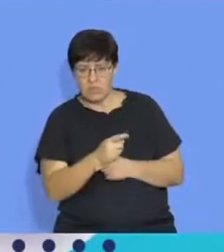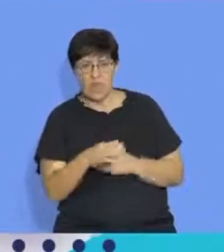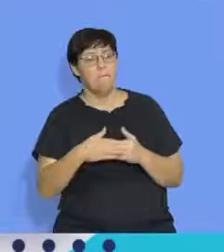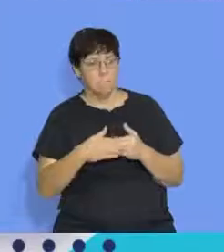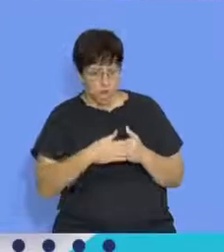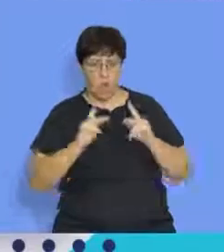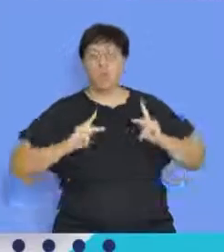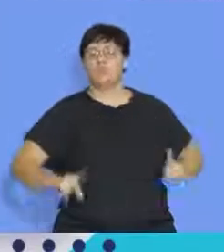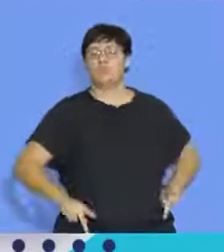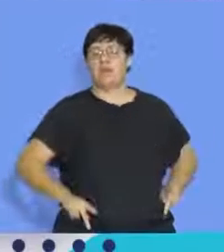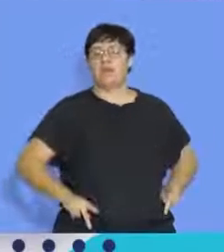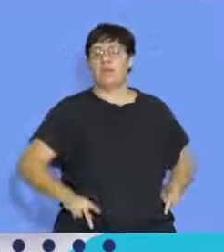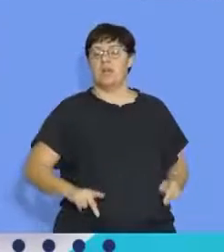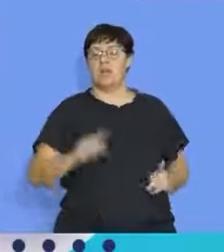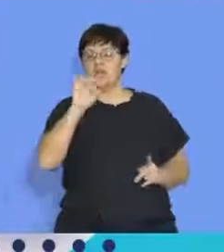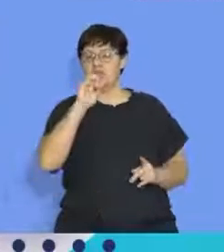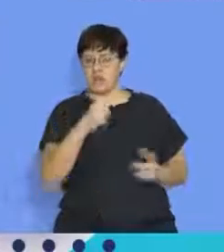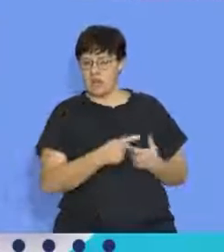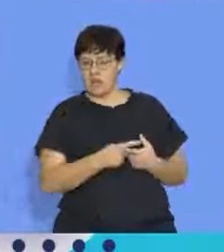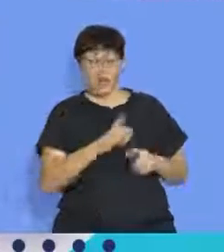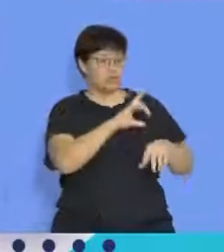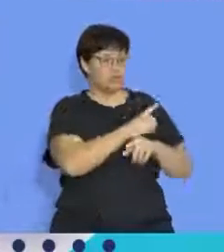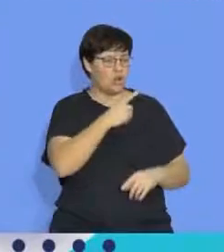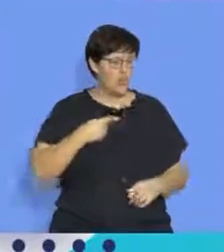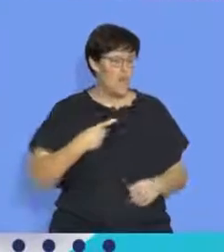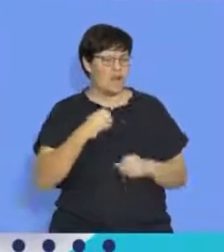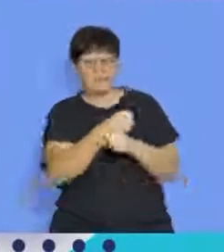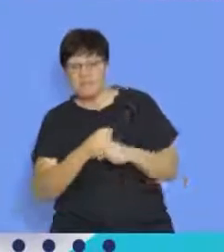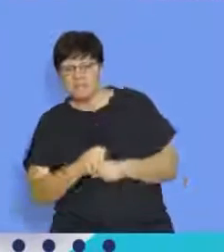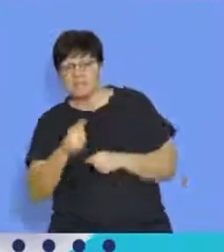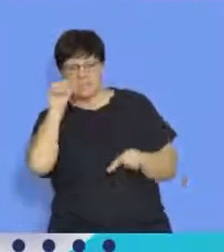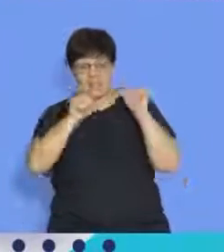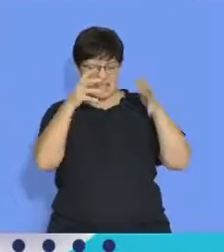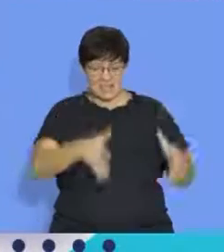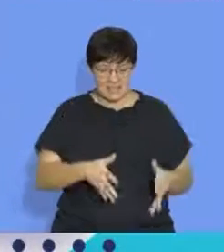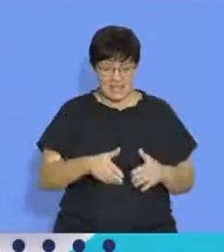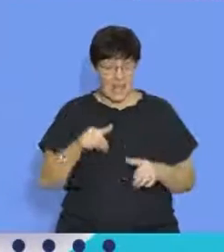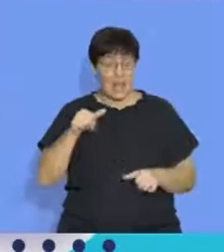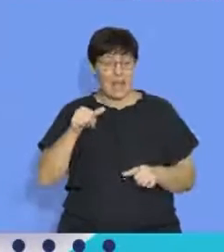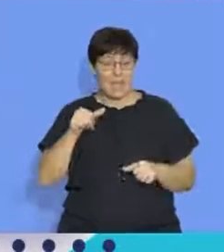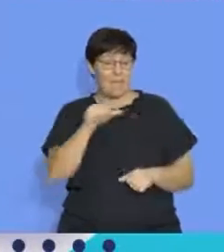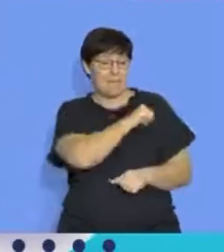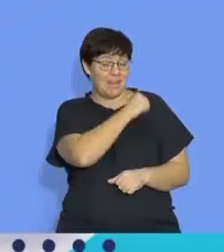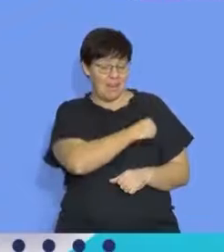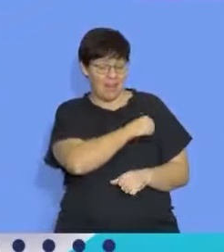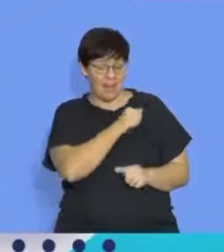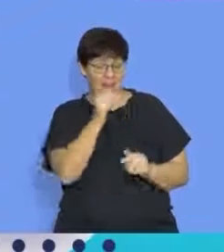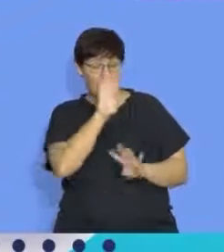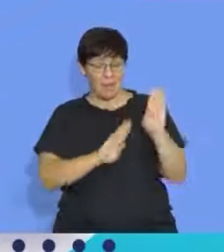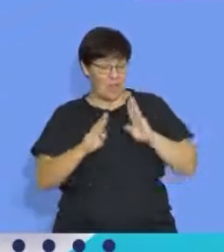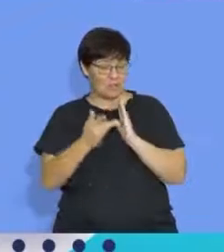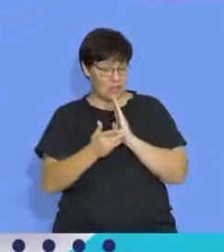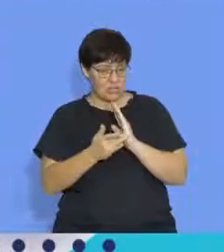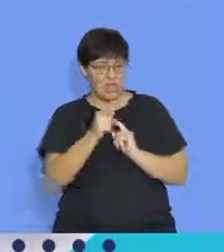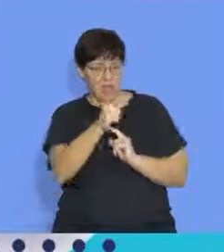insulin. So what are scientists, doctors, pharmacists, all those in the medical biotechnology, they take that